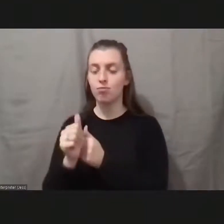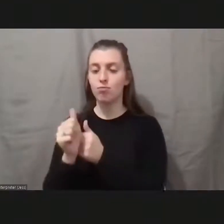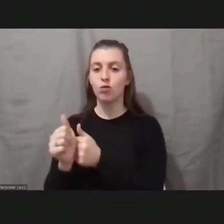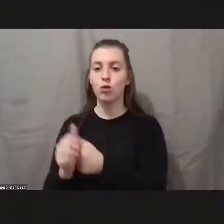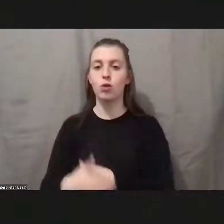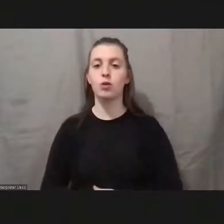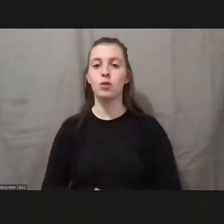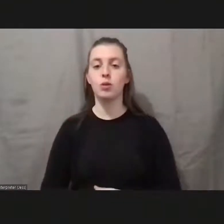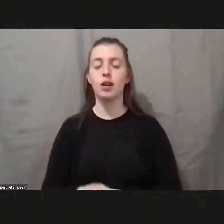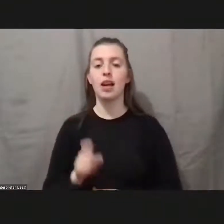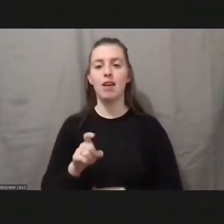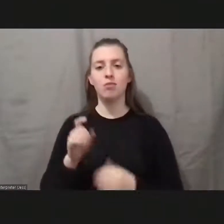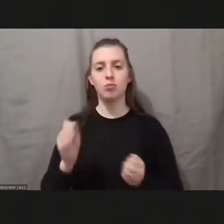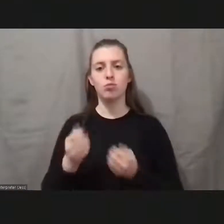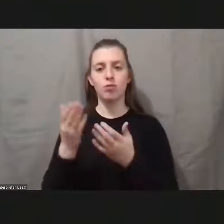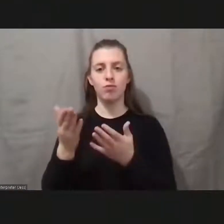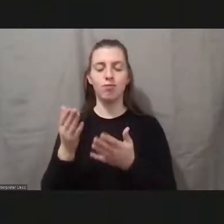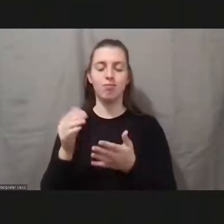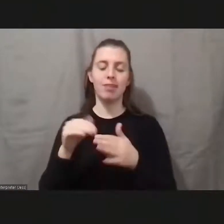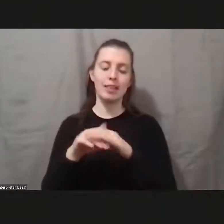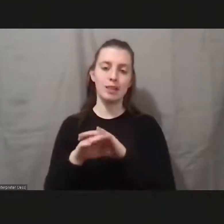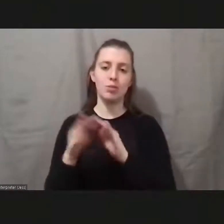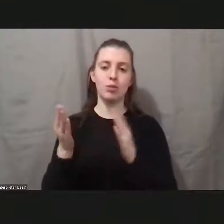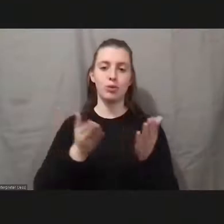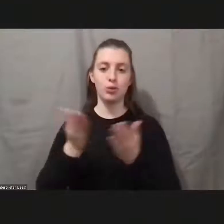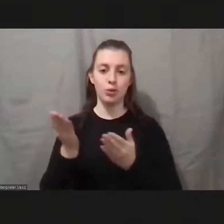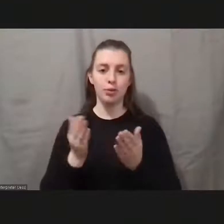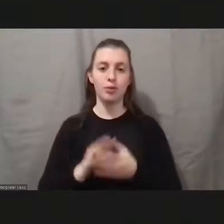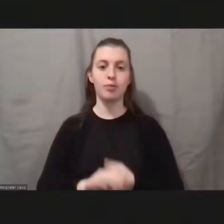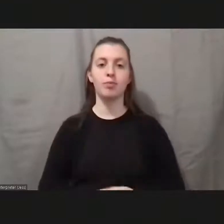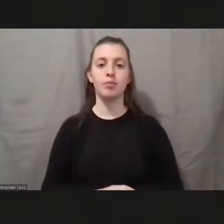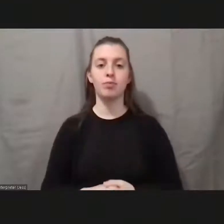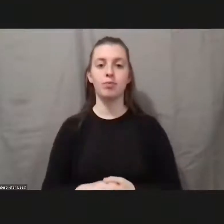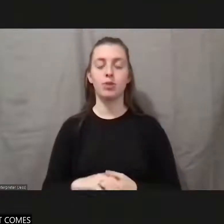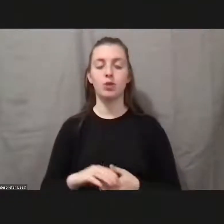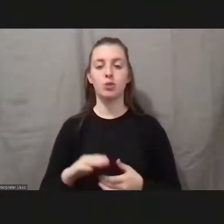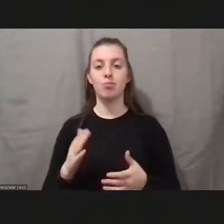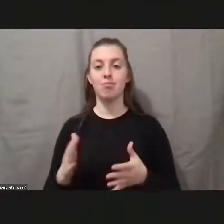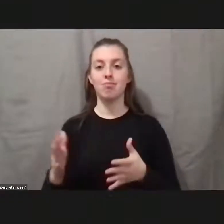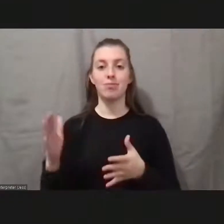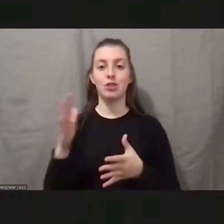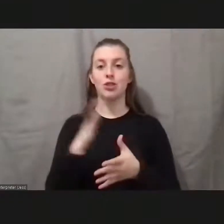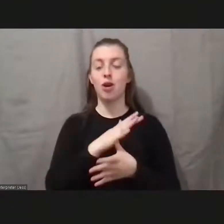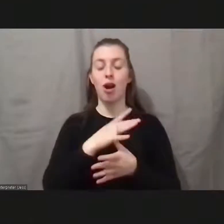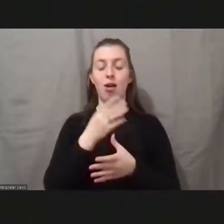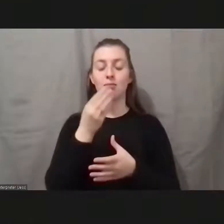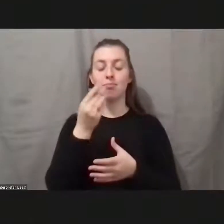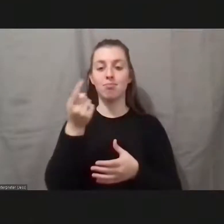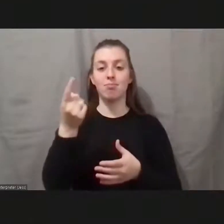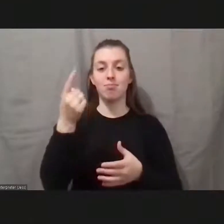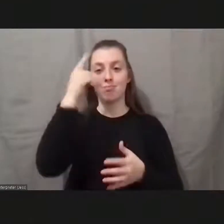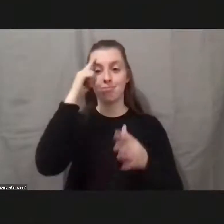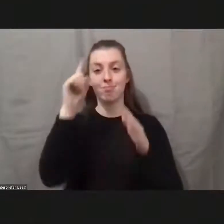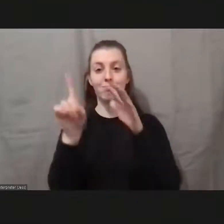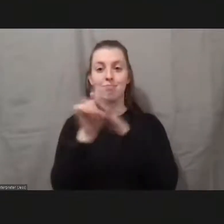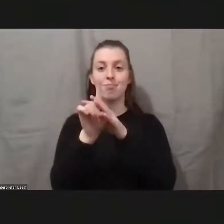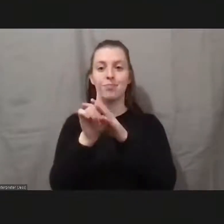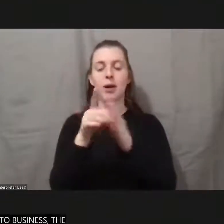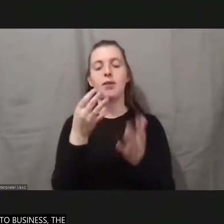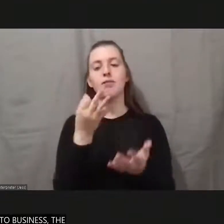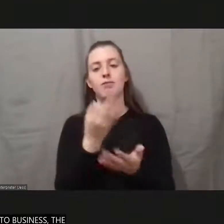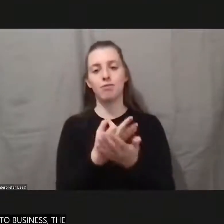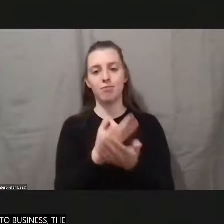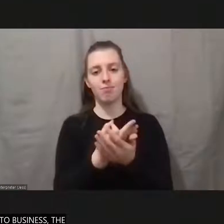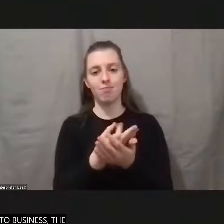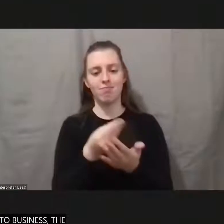providing accessible services and all those things. The first thing when it comes to business, the first thought is, this is going to cost me money. So, and